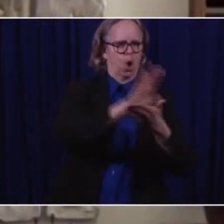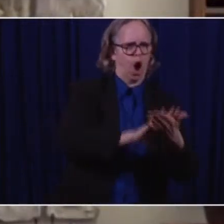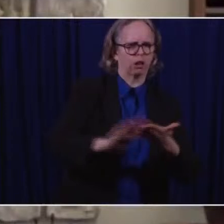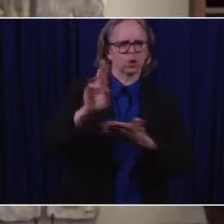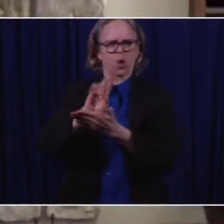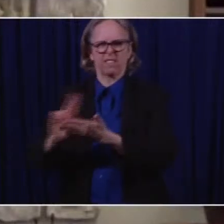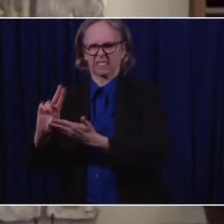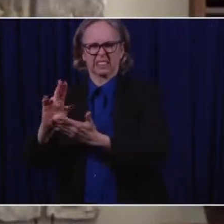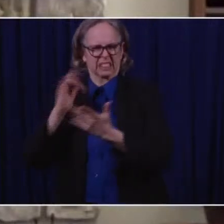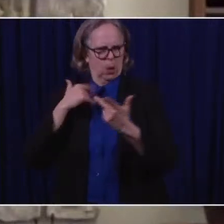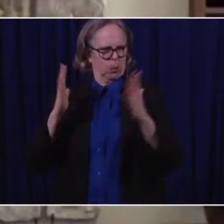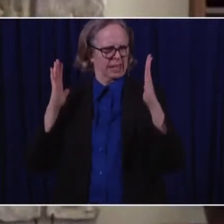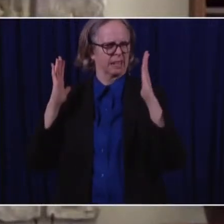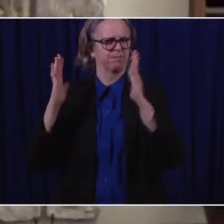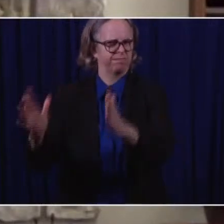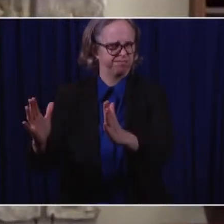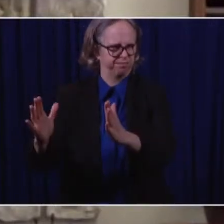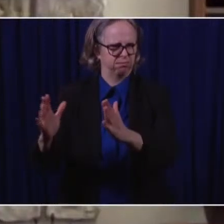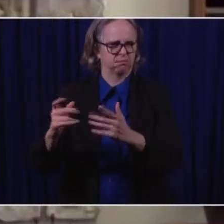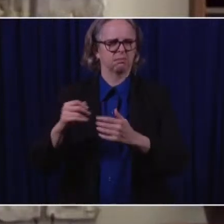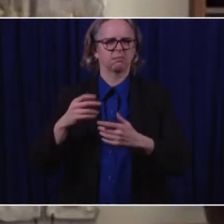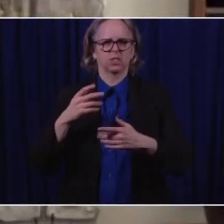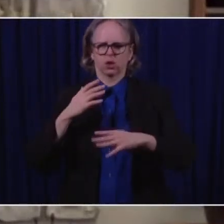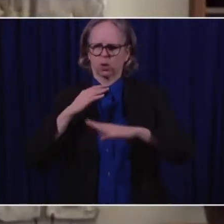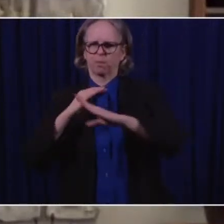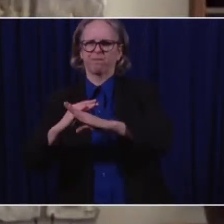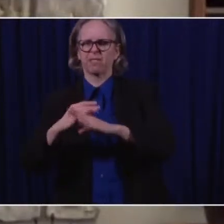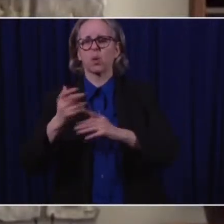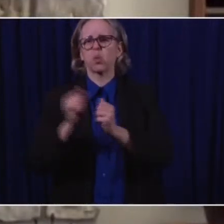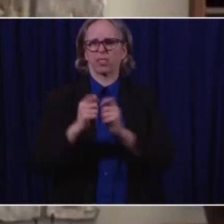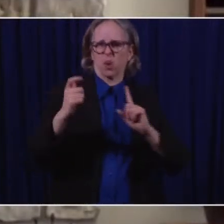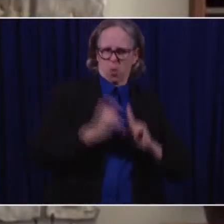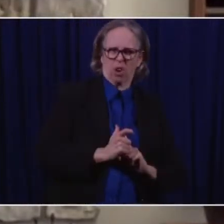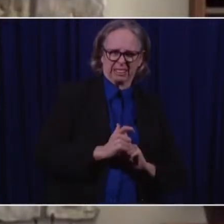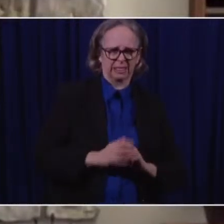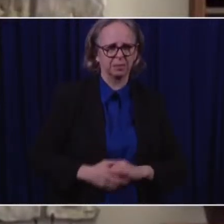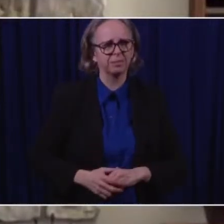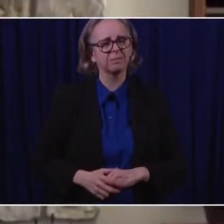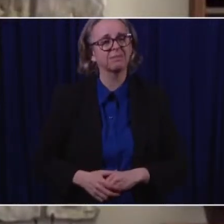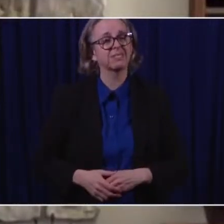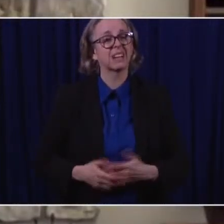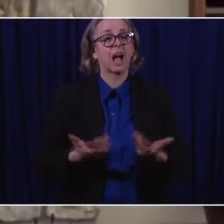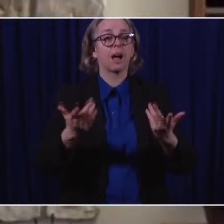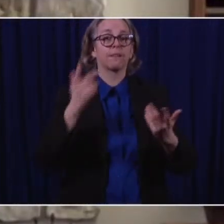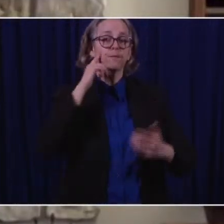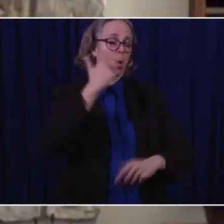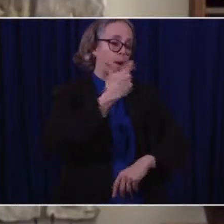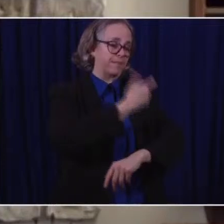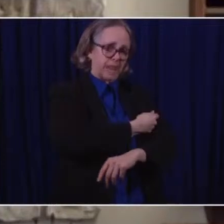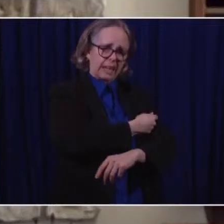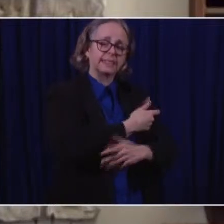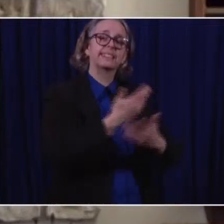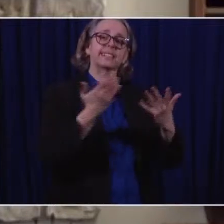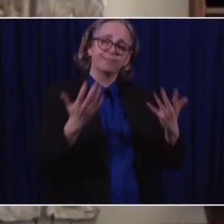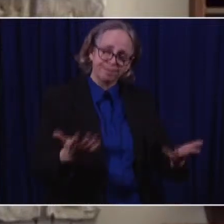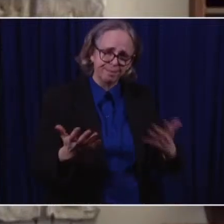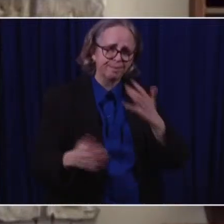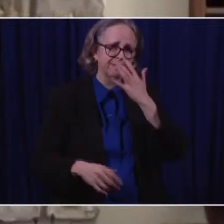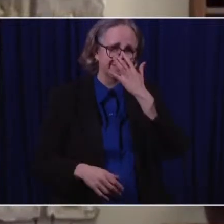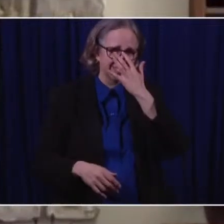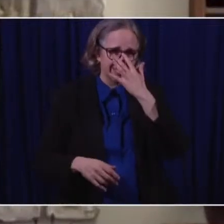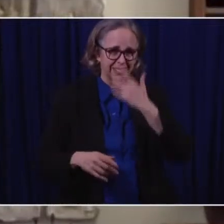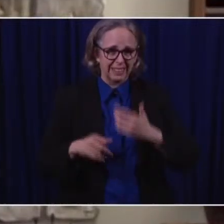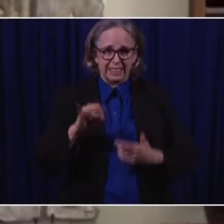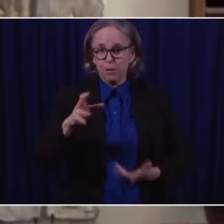the vaccination, certainly there will be some members of their faculty who are 65 years of age and older, and